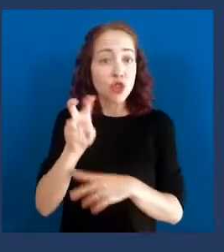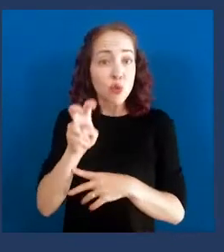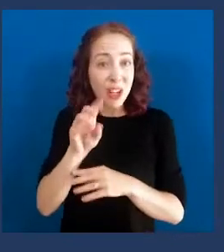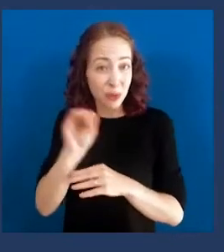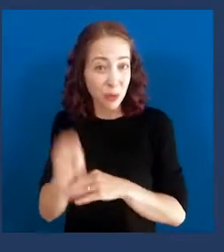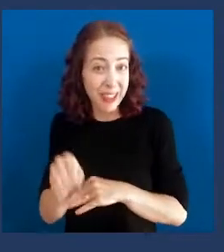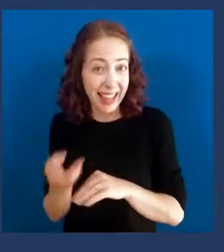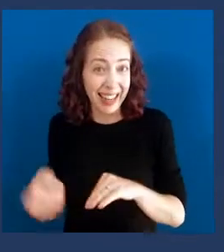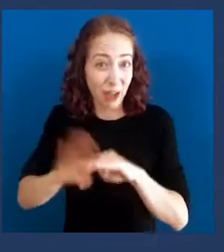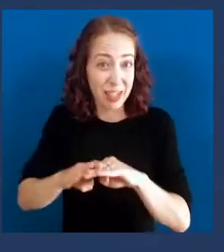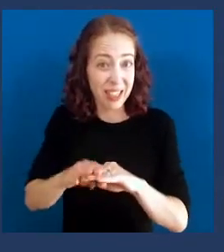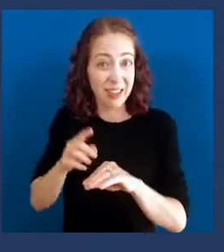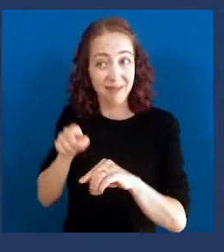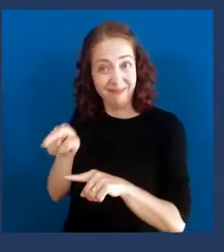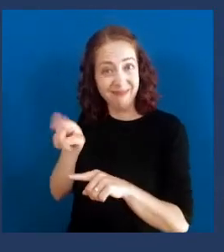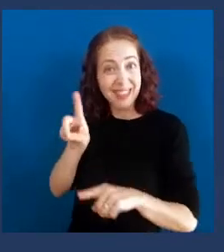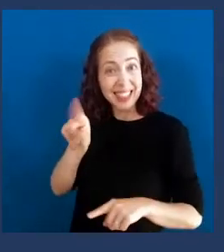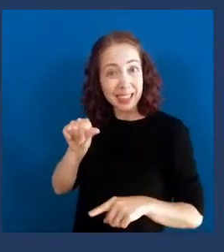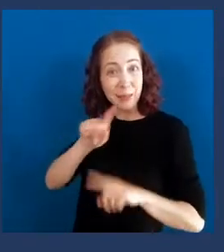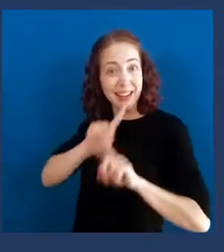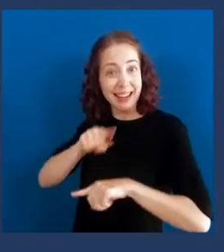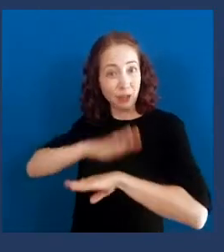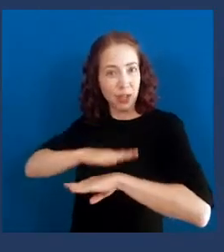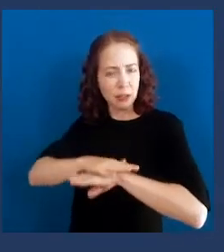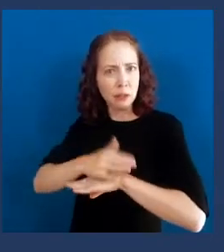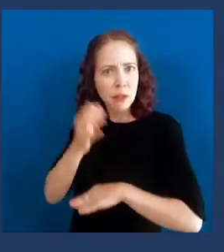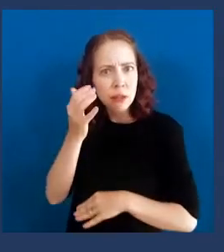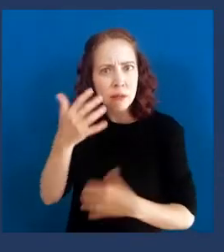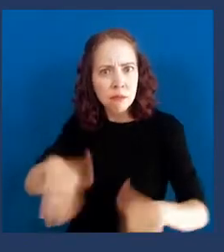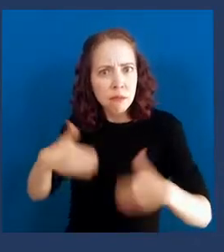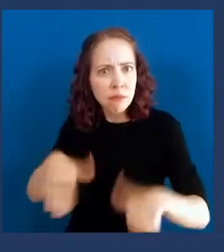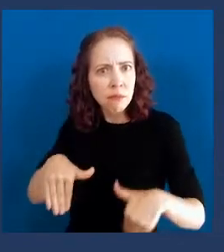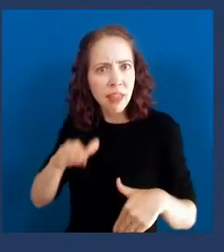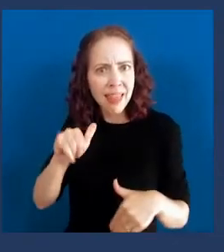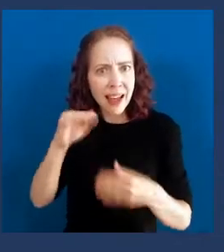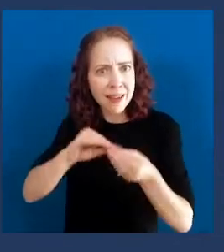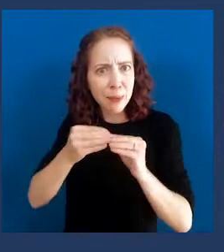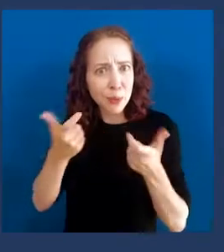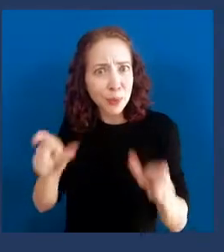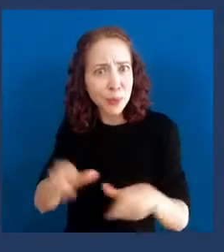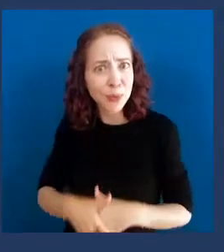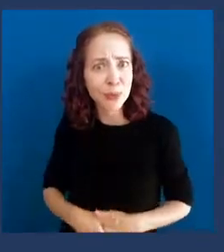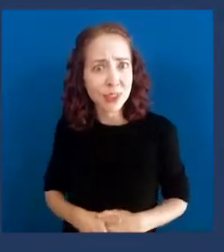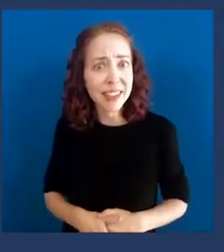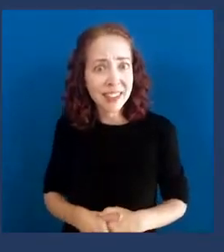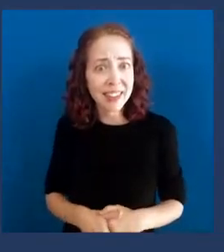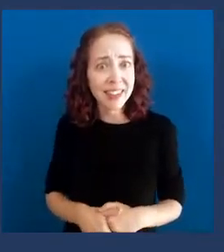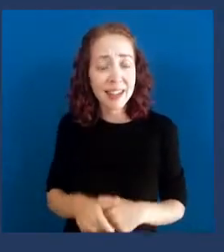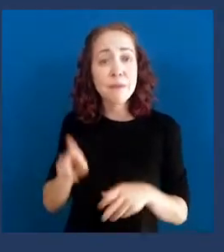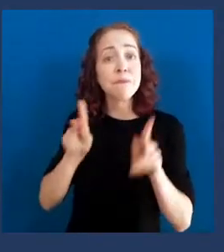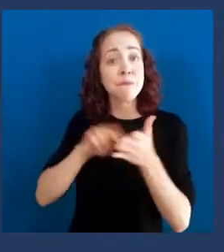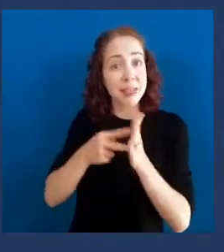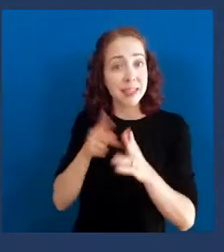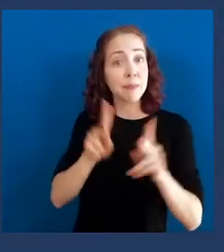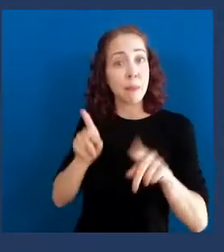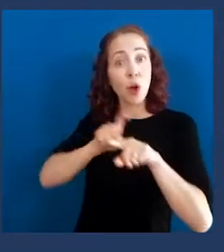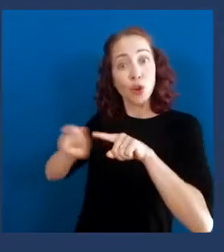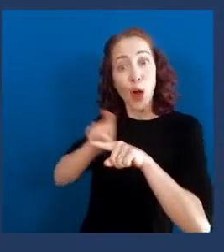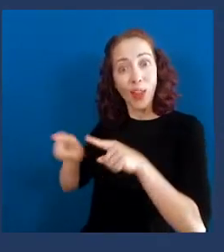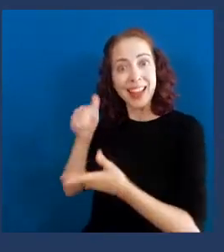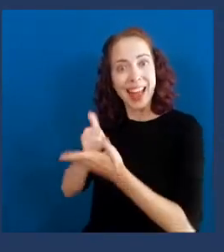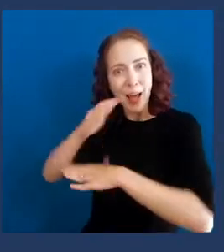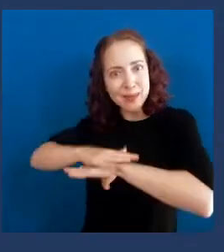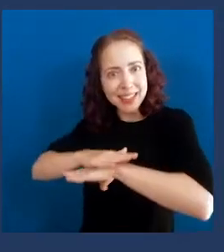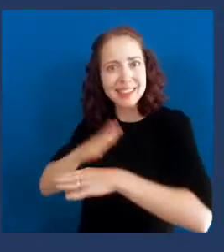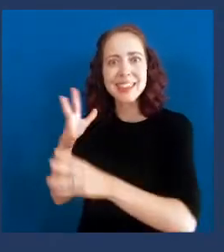200%, that's an incredible number, increase in disability answer desk right now. This means that people are calling the help desk. They're